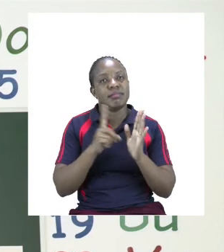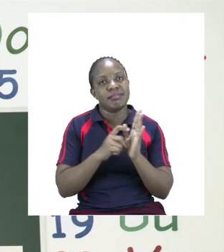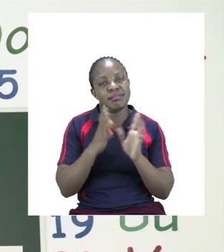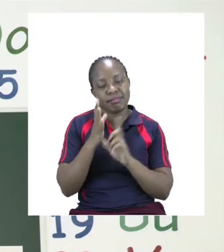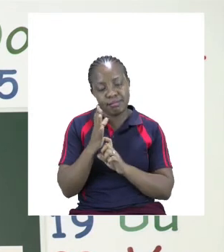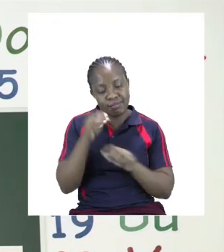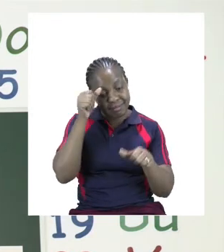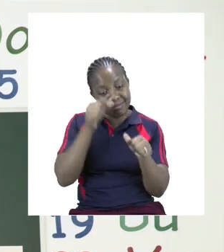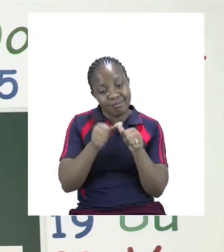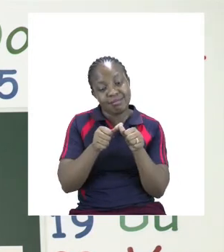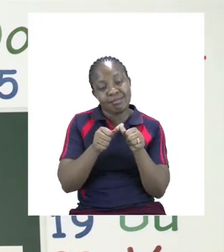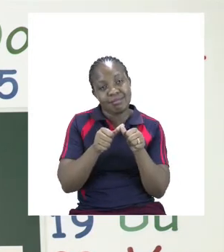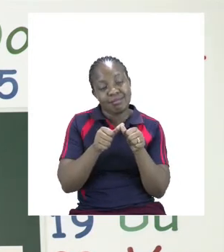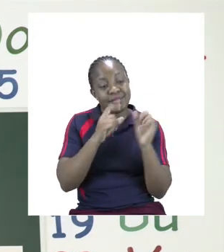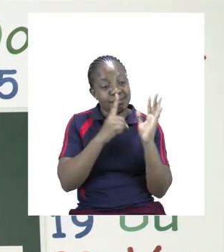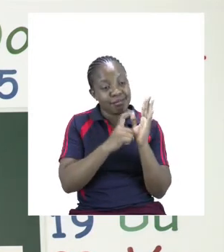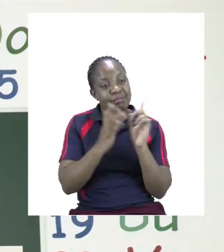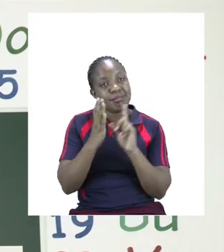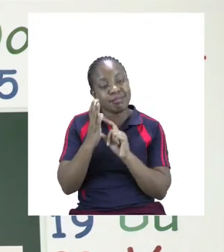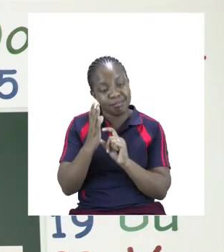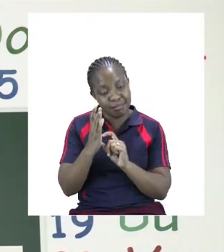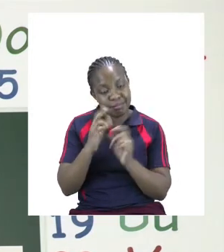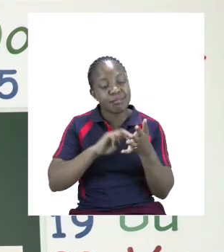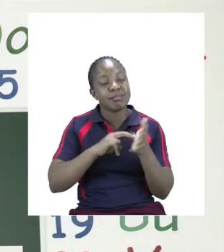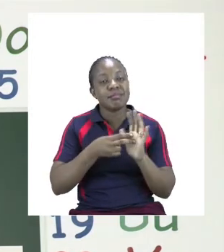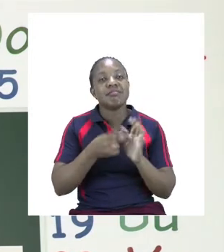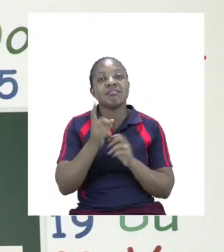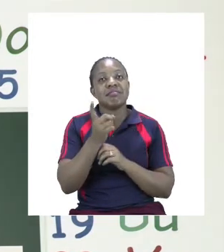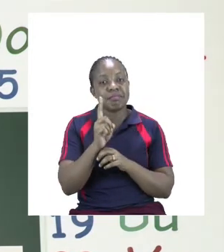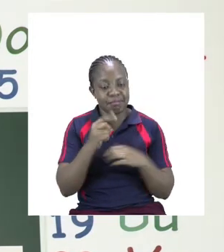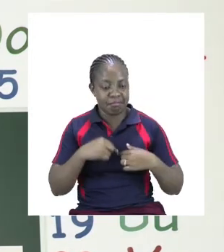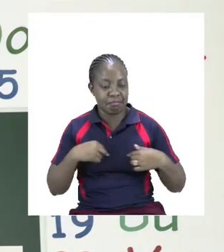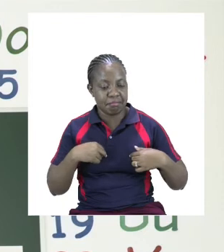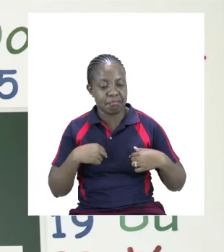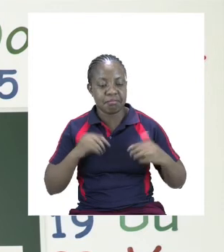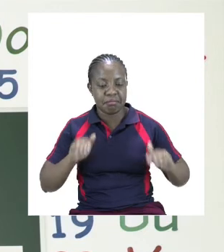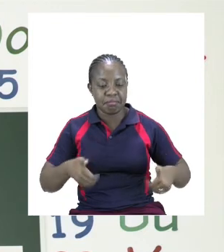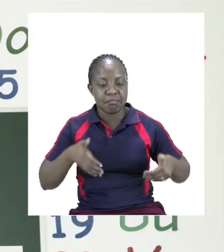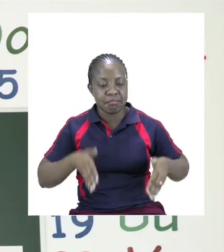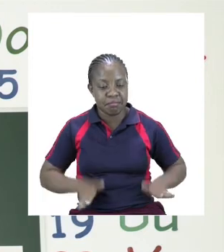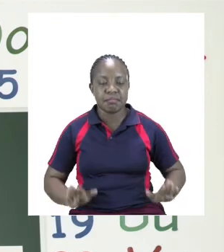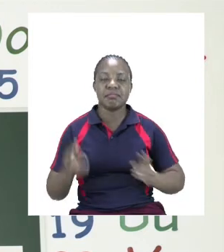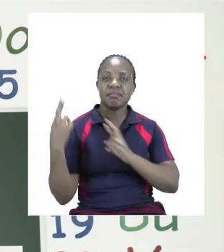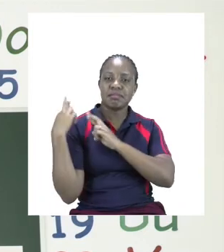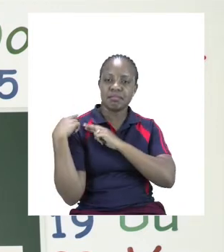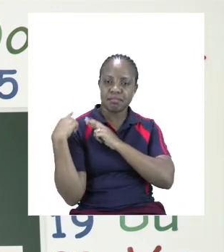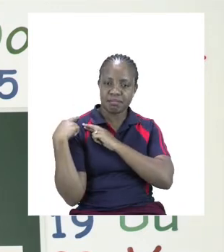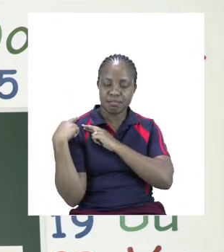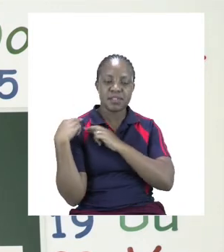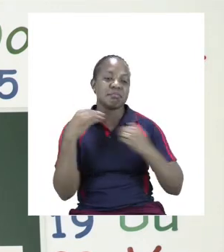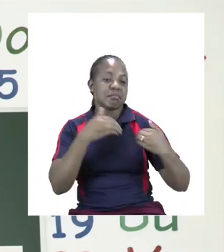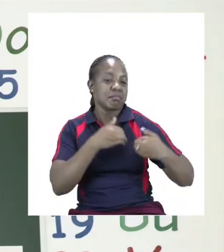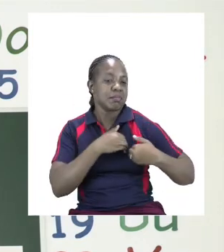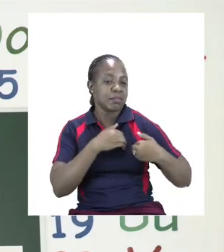sanitizing means that we are responsible boys and girls, that we care for each other and